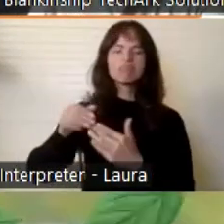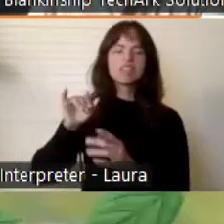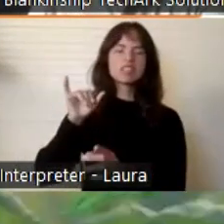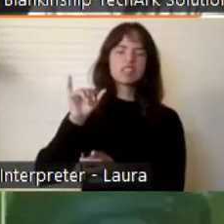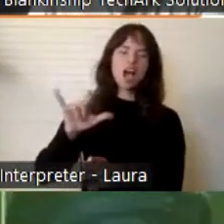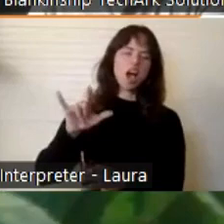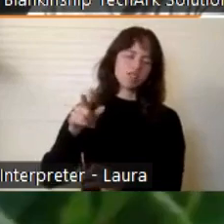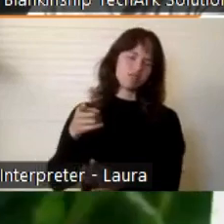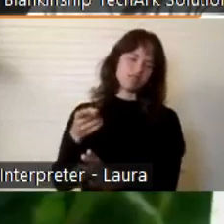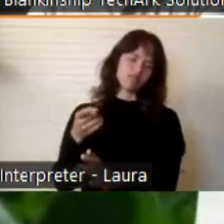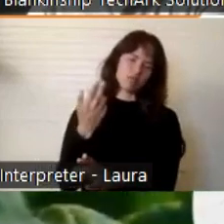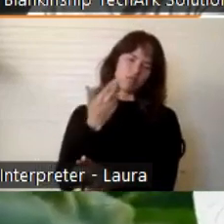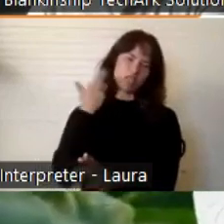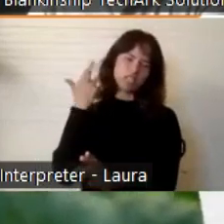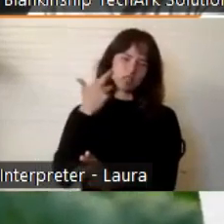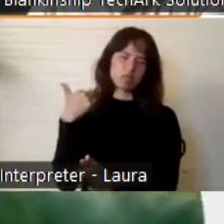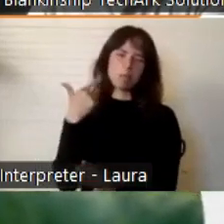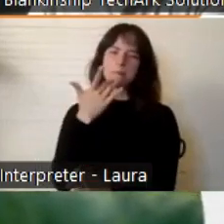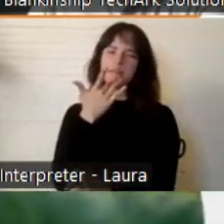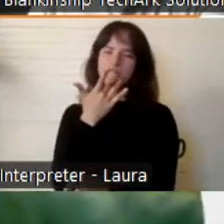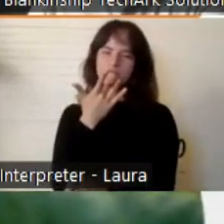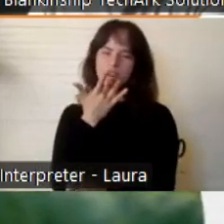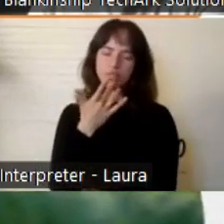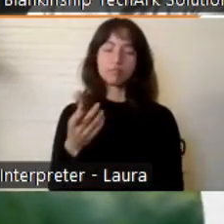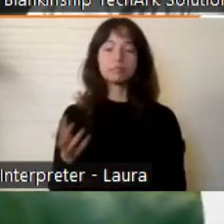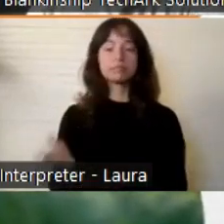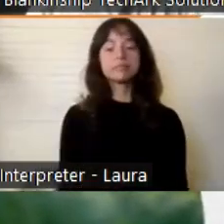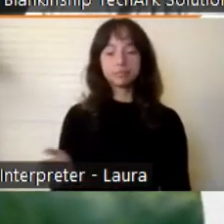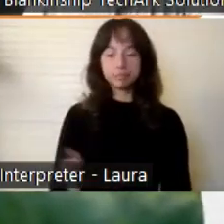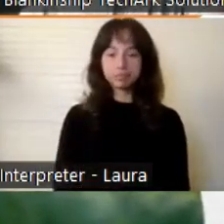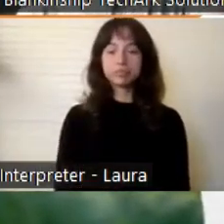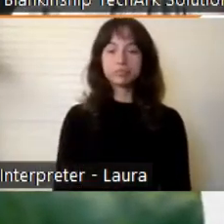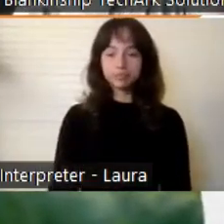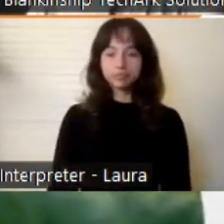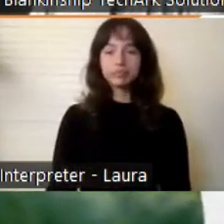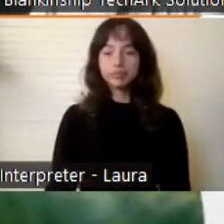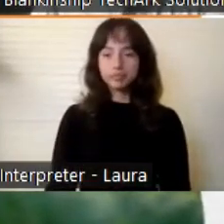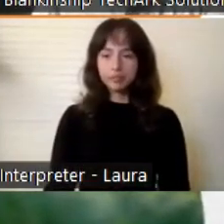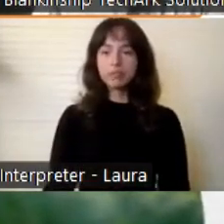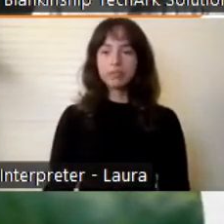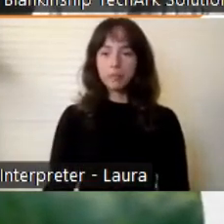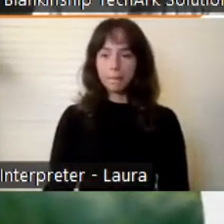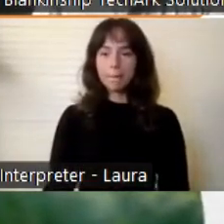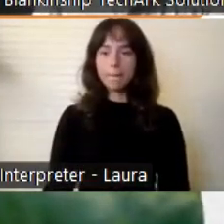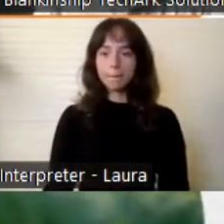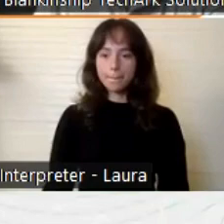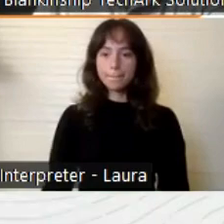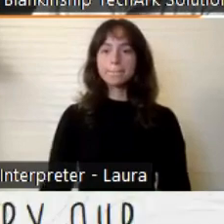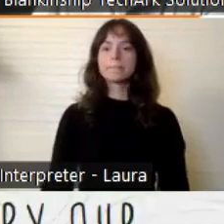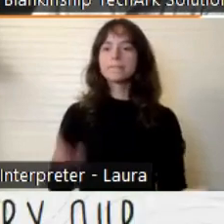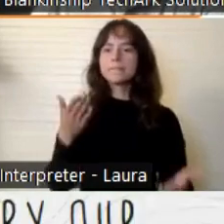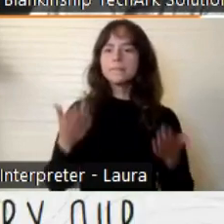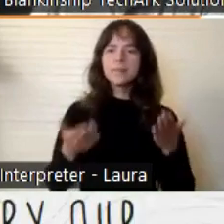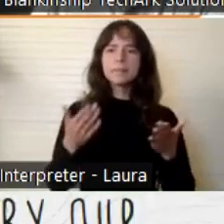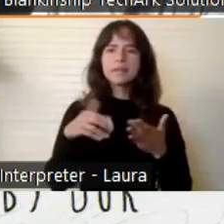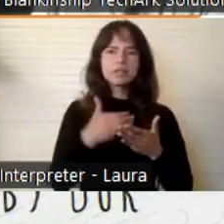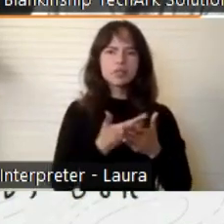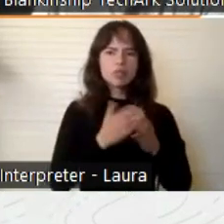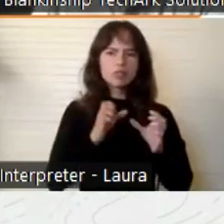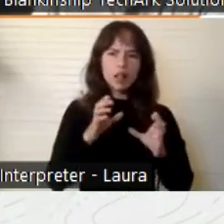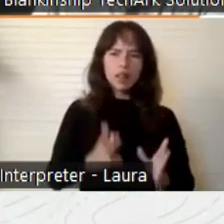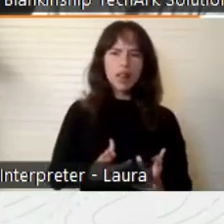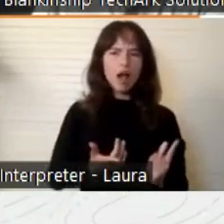public relations is when a client shows up, there's a good chance you've never heard of them or you don't know their industry.